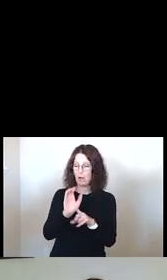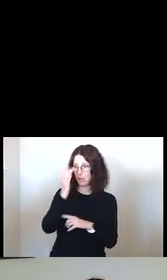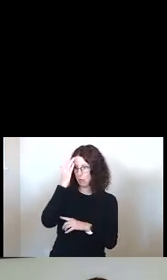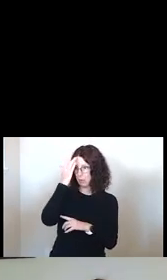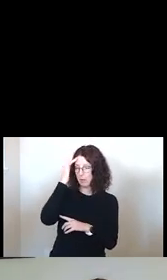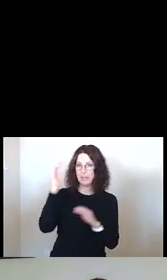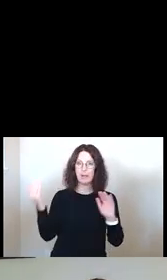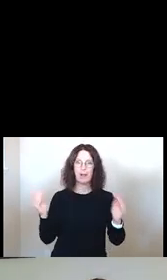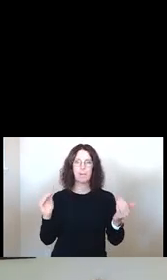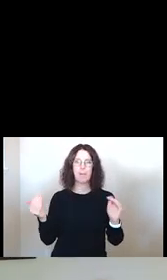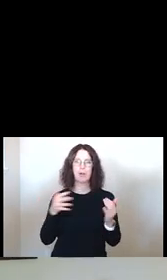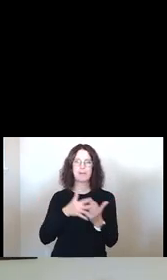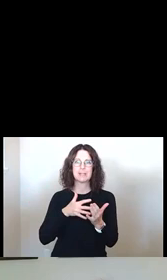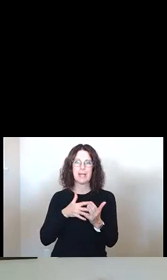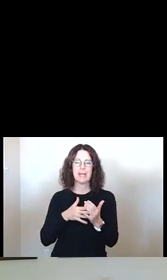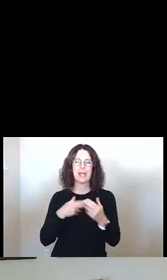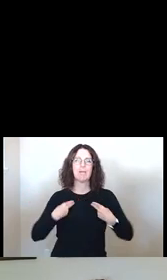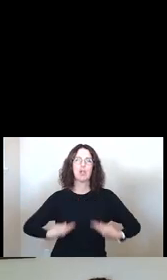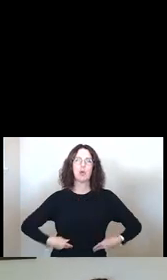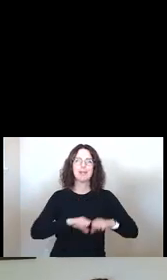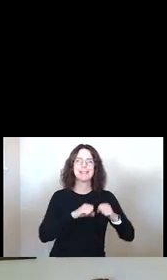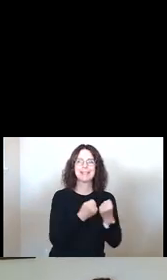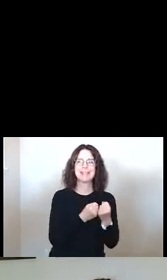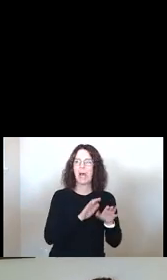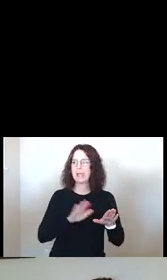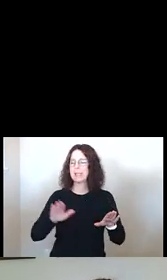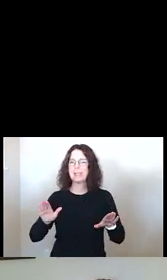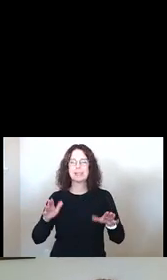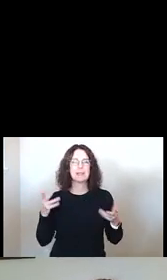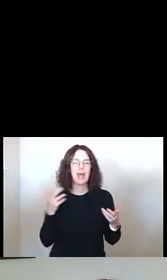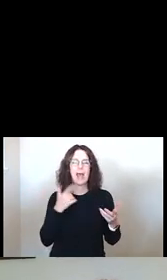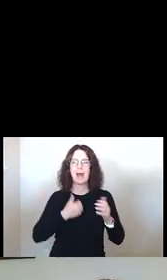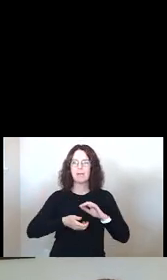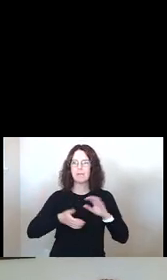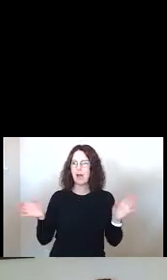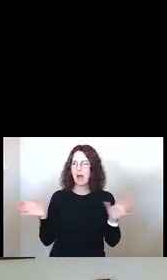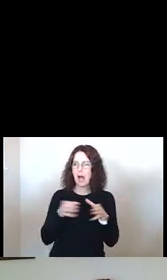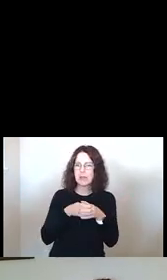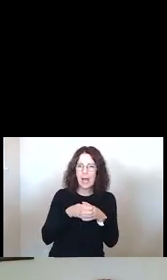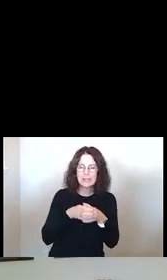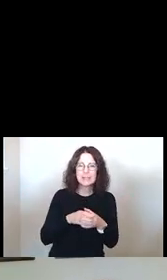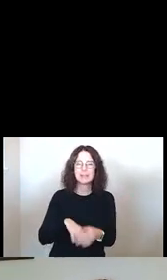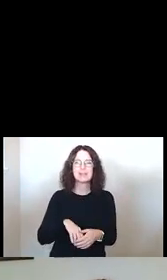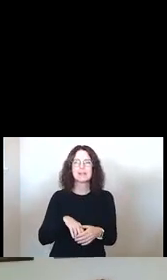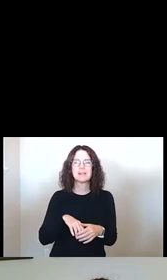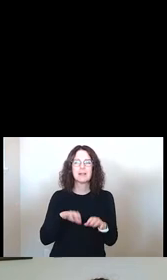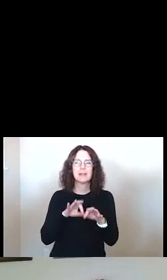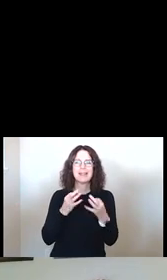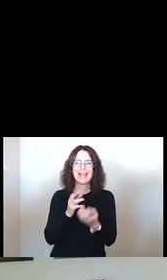which includes looking at languages, kinship patterns, and things like ritual and belief